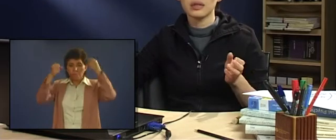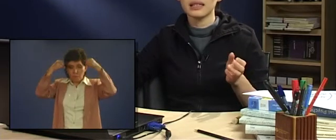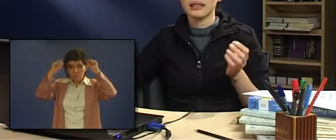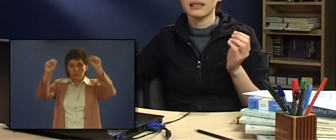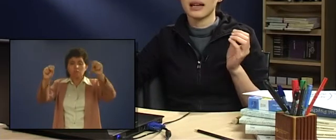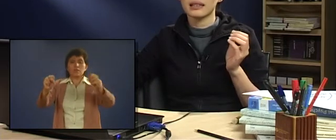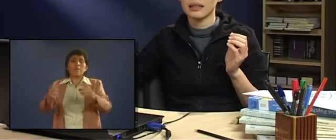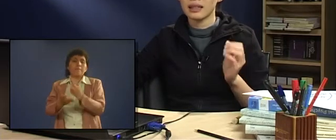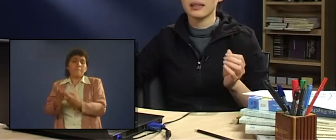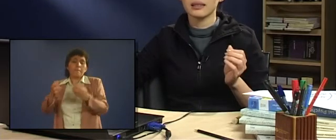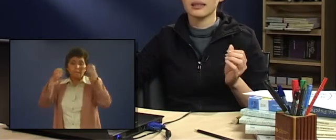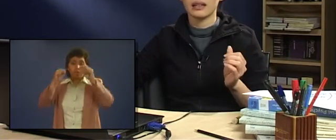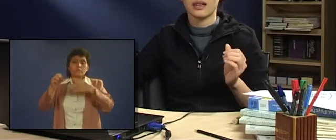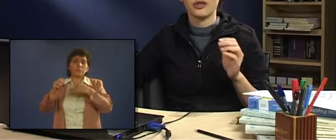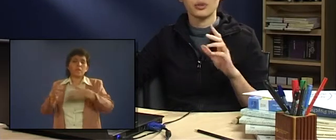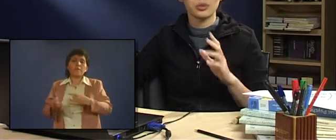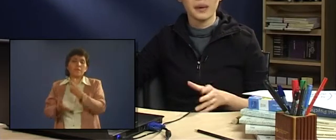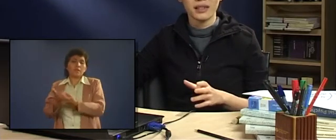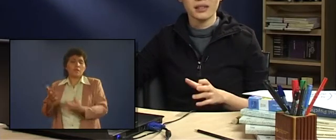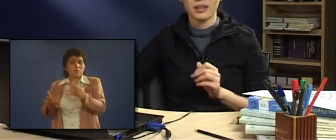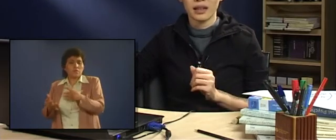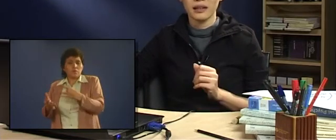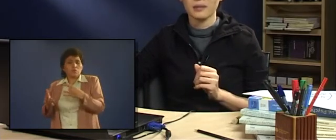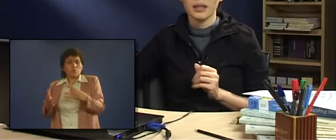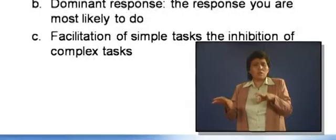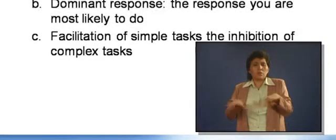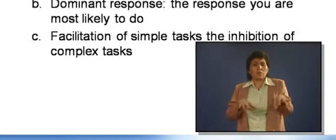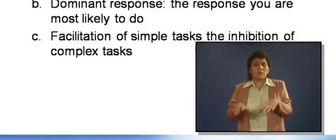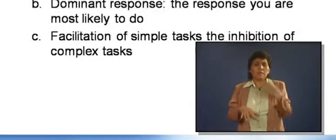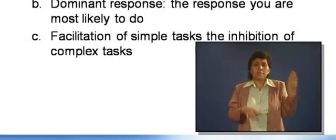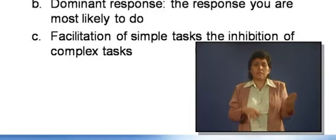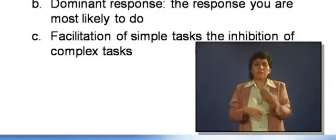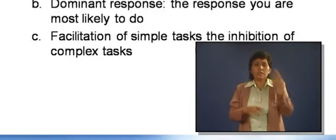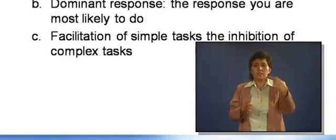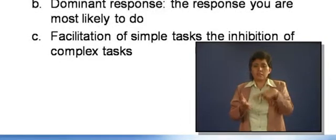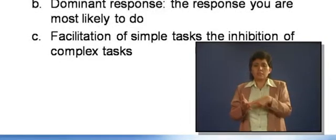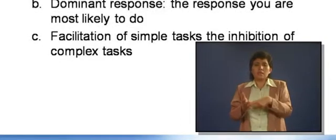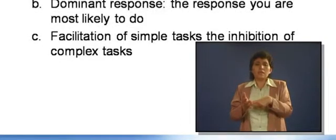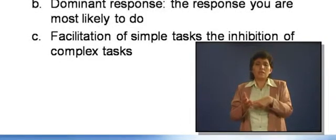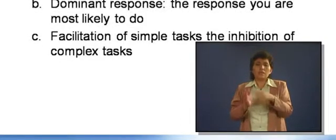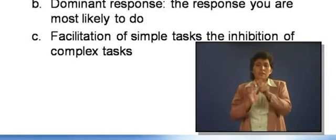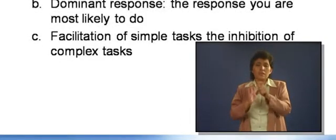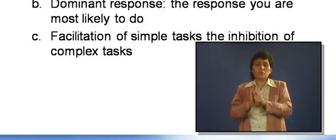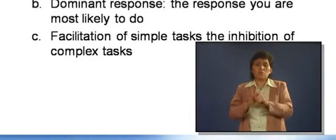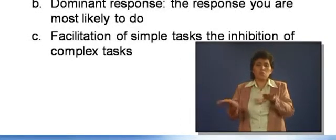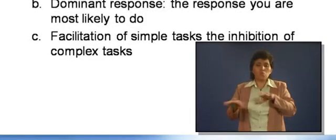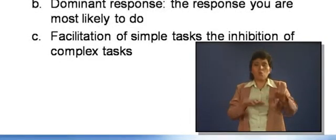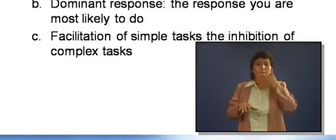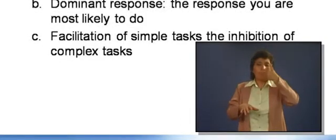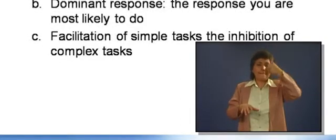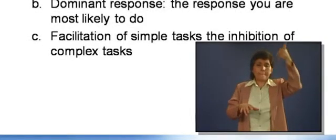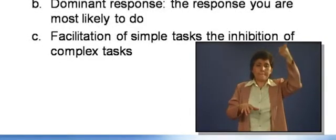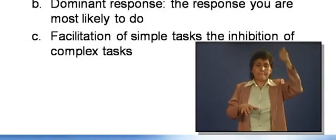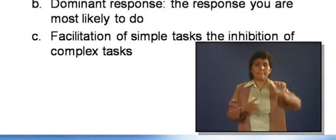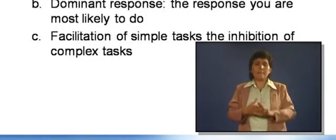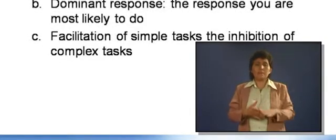And usually, these are the things that you do best, okay? See, it's the facilitation of simple tasks